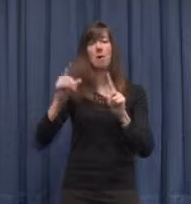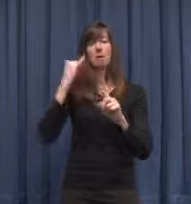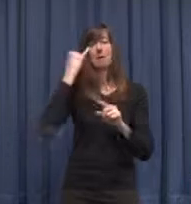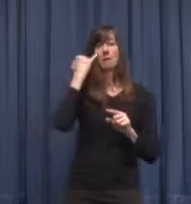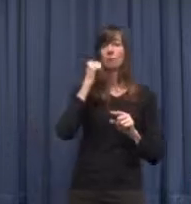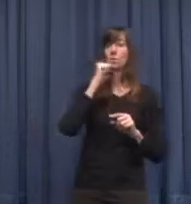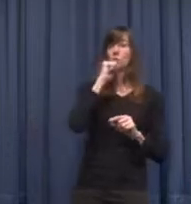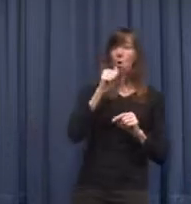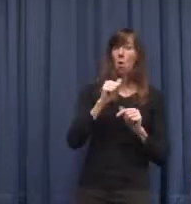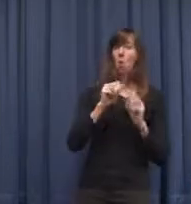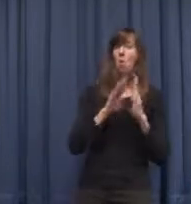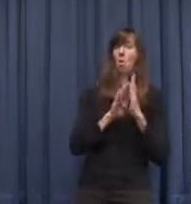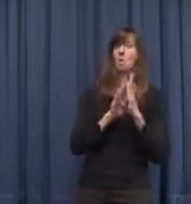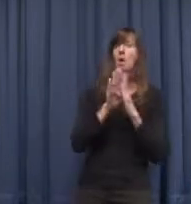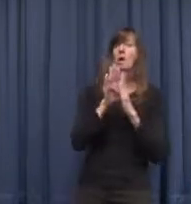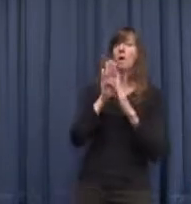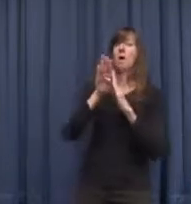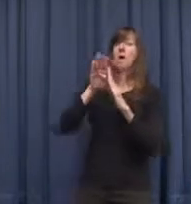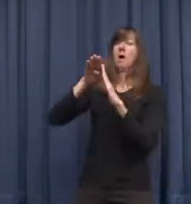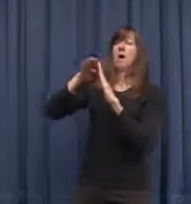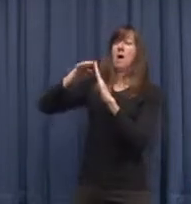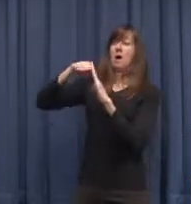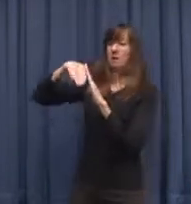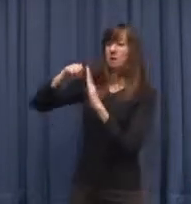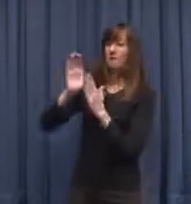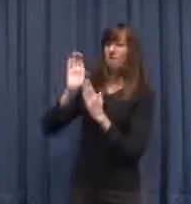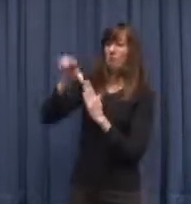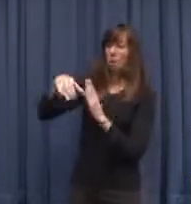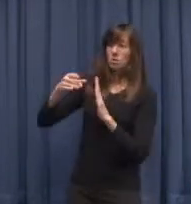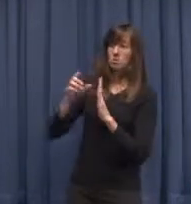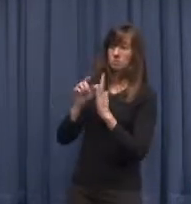will see us headed for those yellow zones.